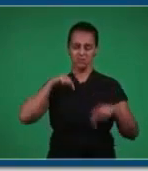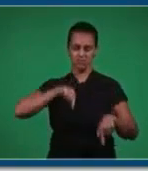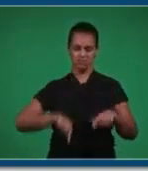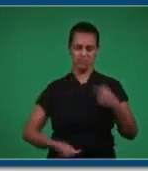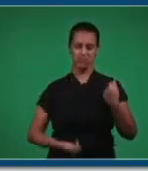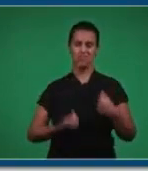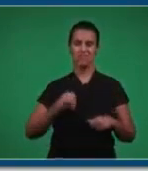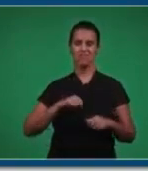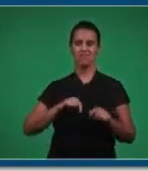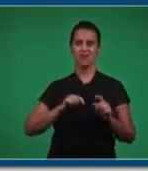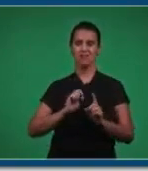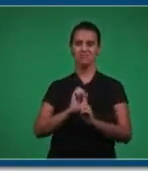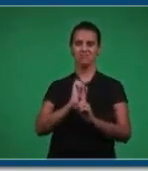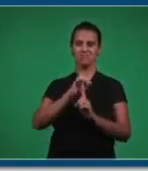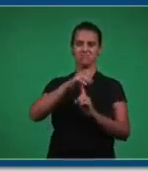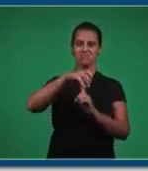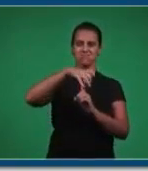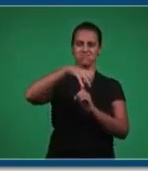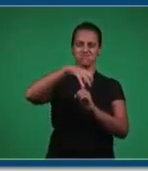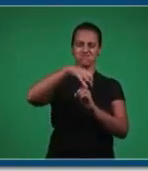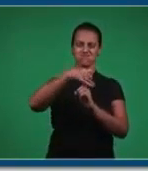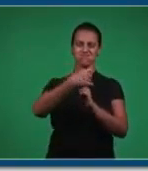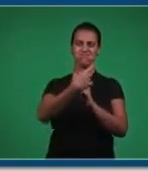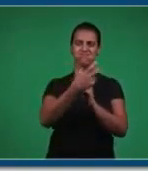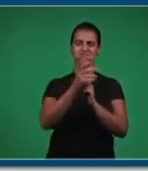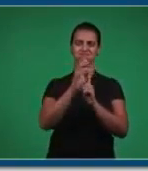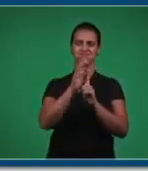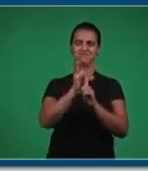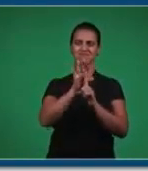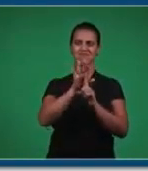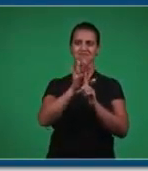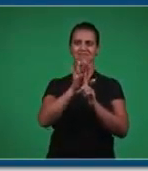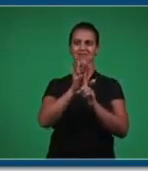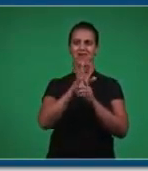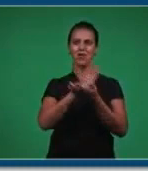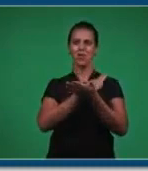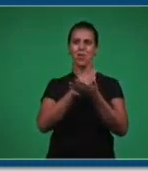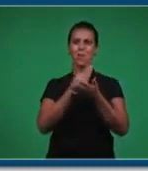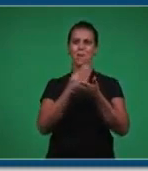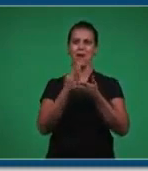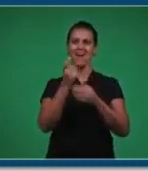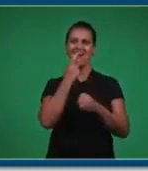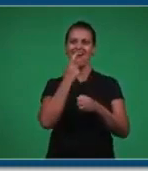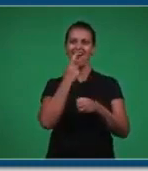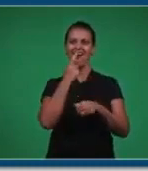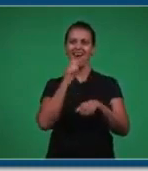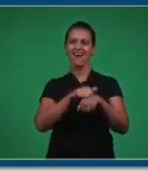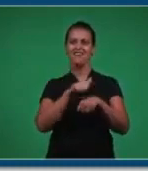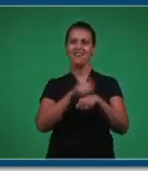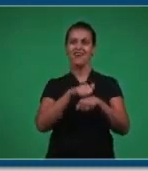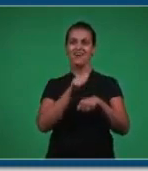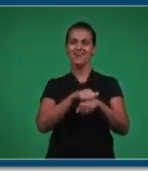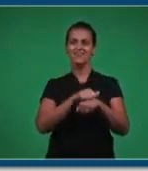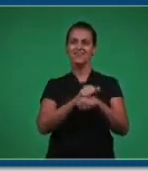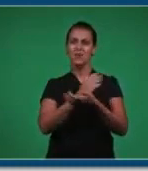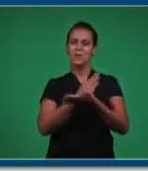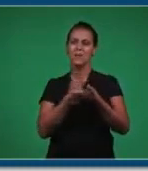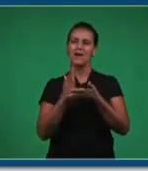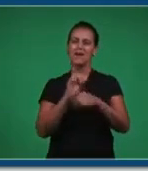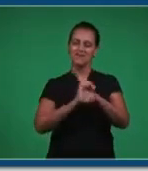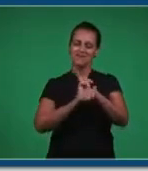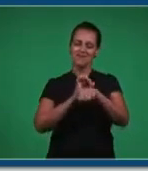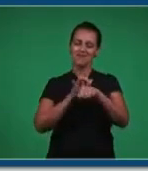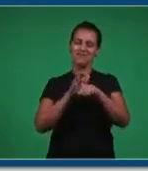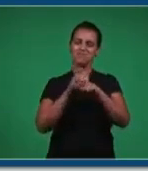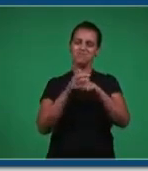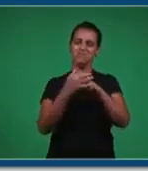to circulate, the formation of the blood, the bone, so the bone begins to grow within the titanium. So you see the cells